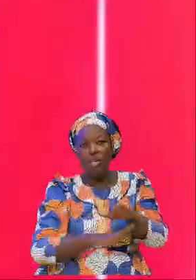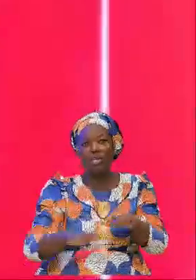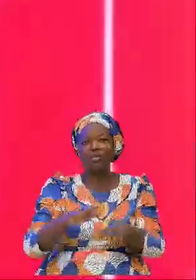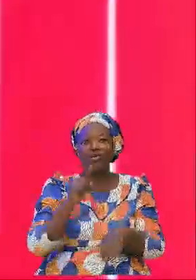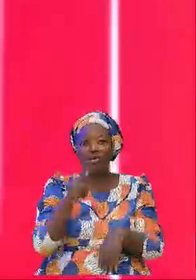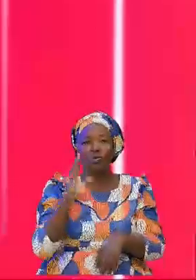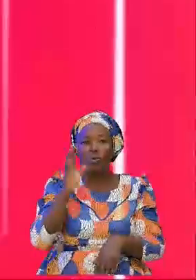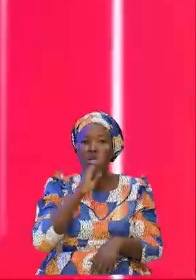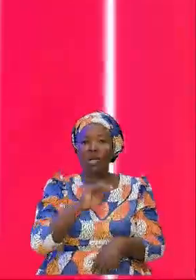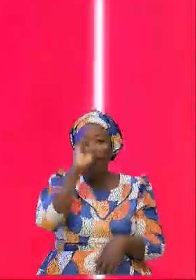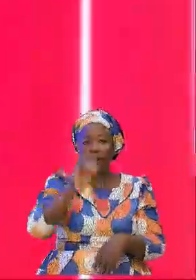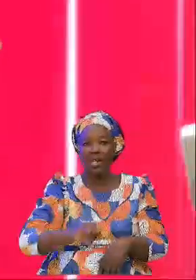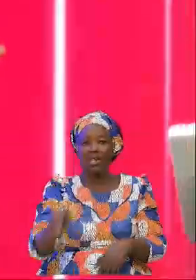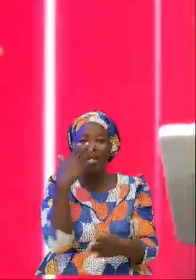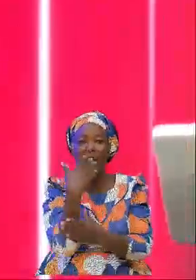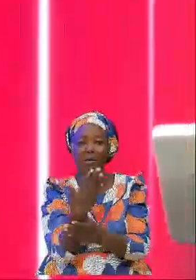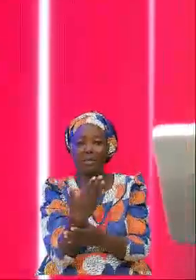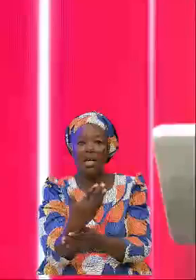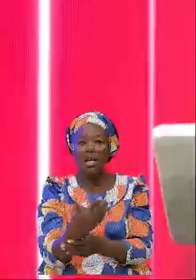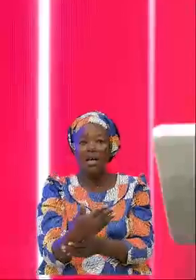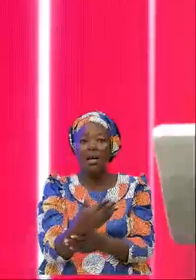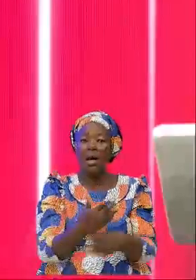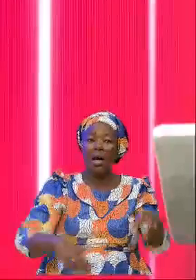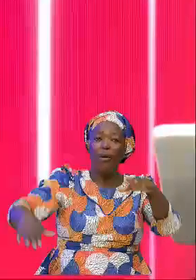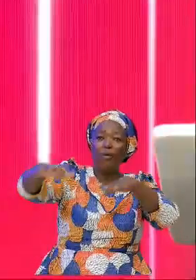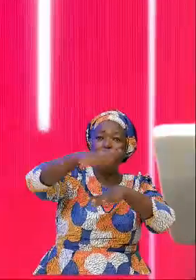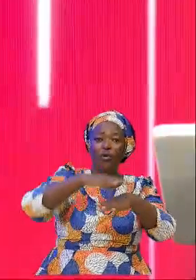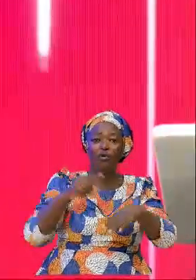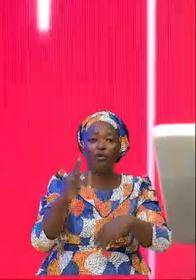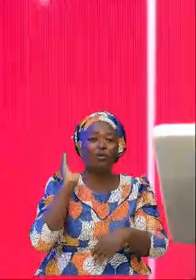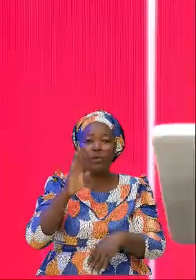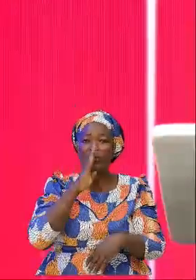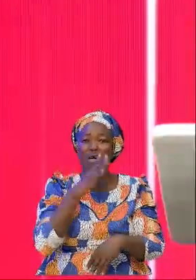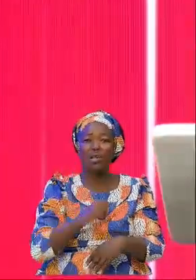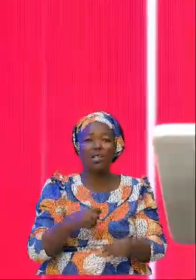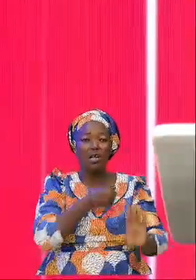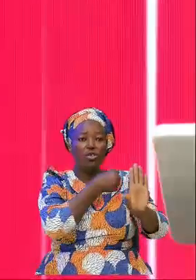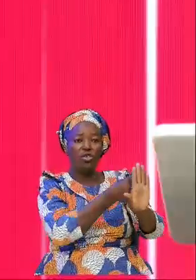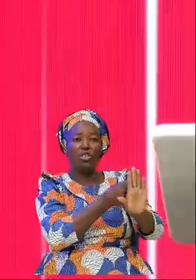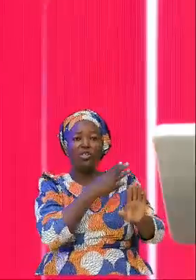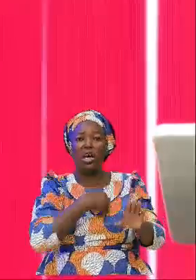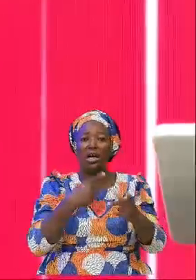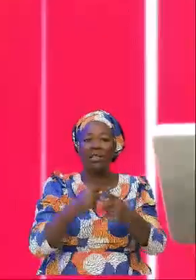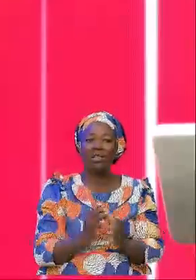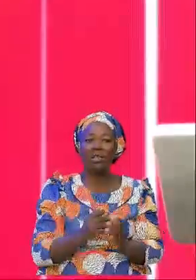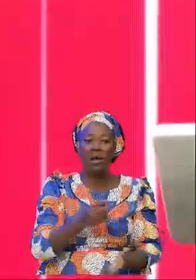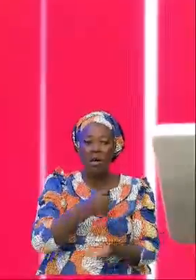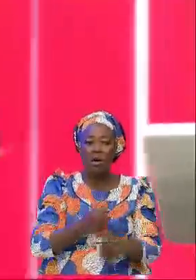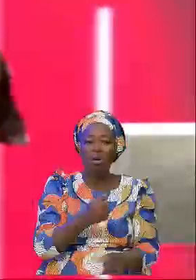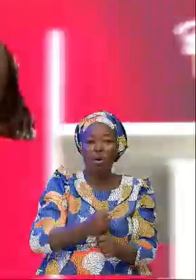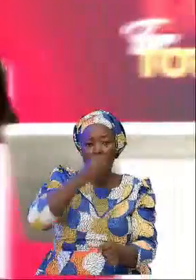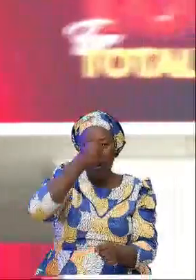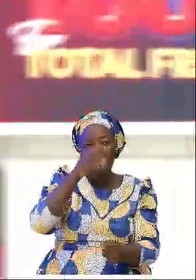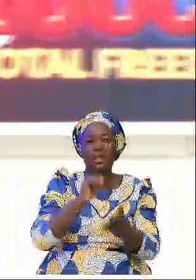heavenly host. Underneath you will be the everlasting arms. Above you will be